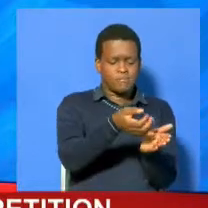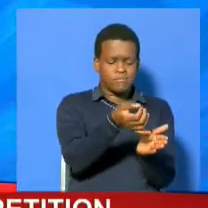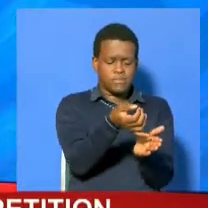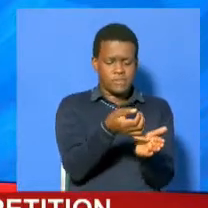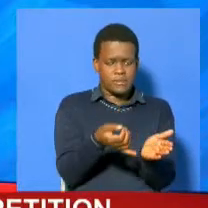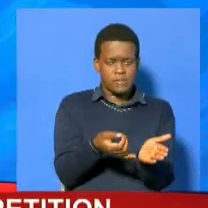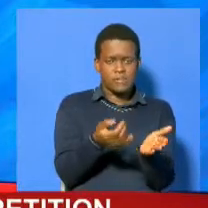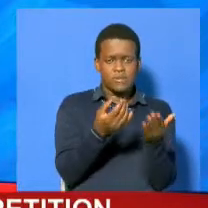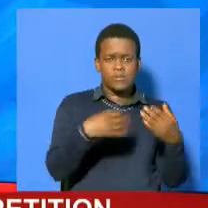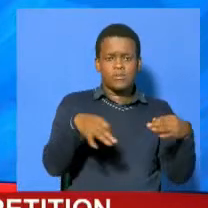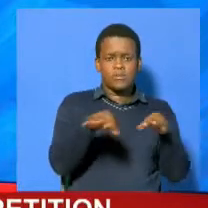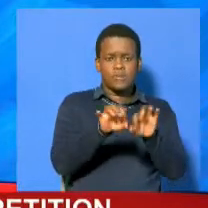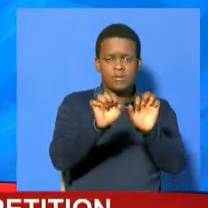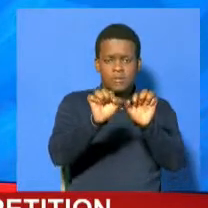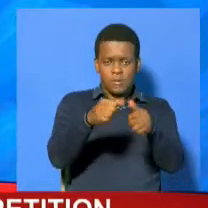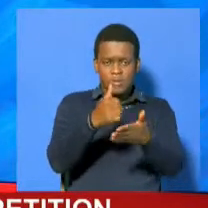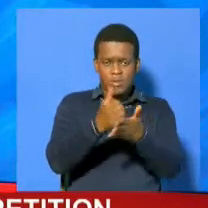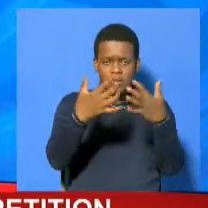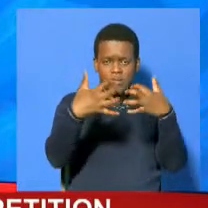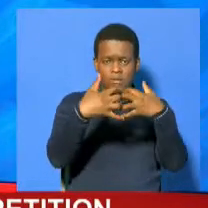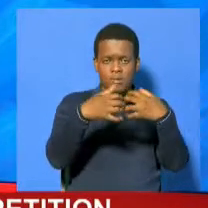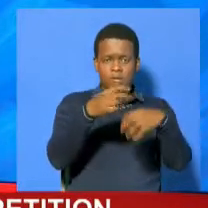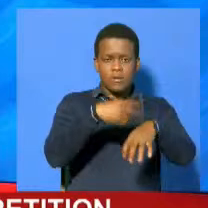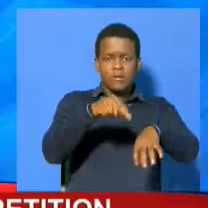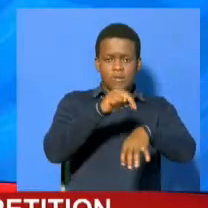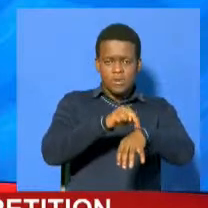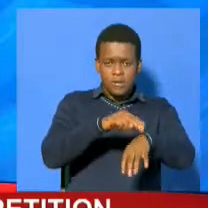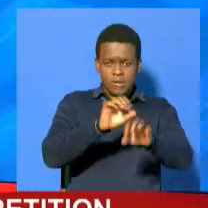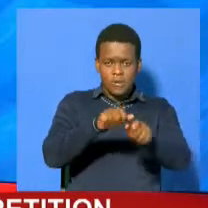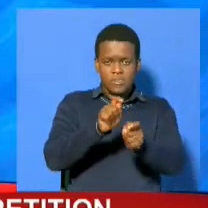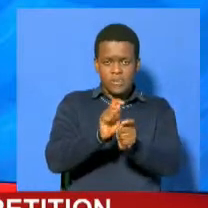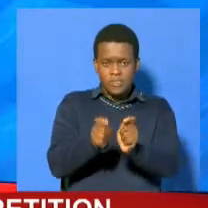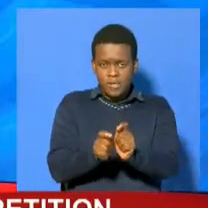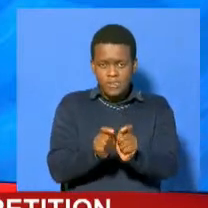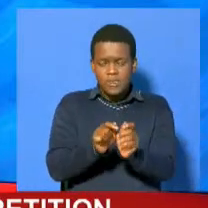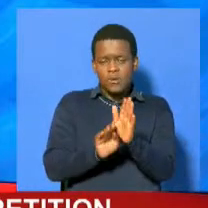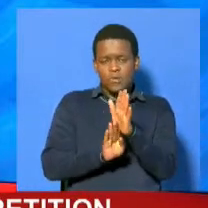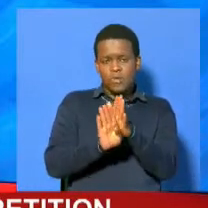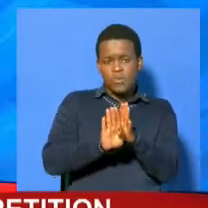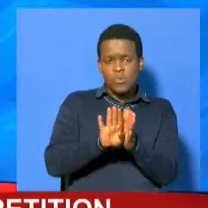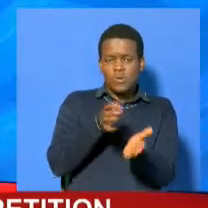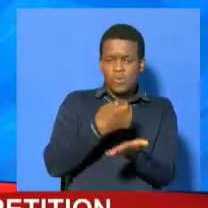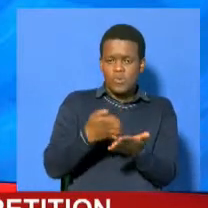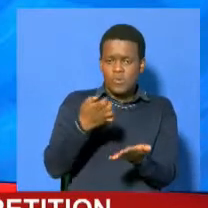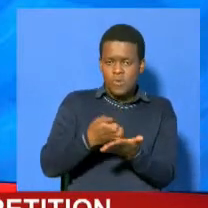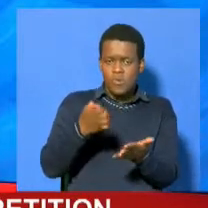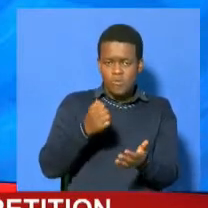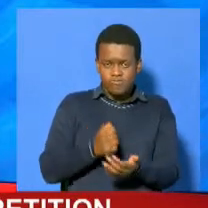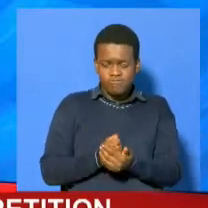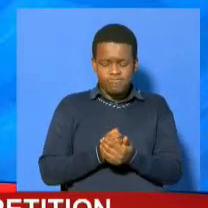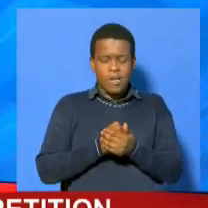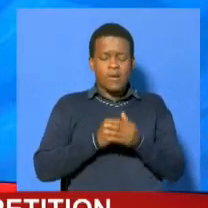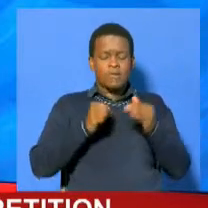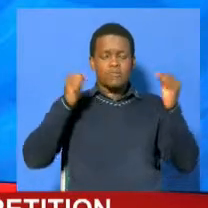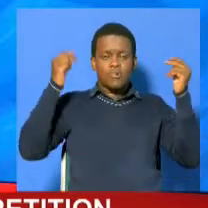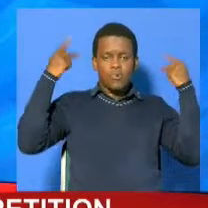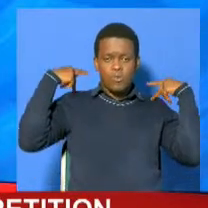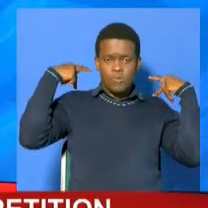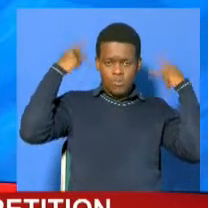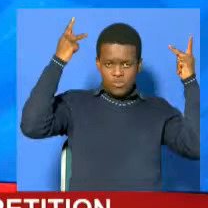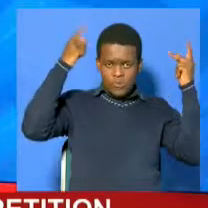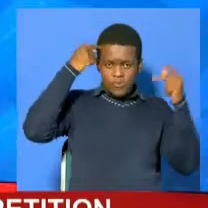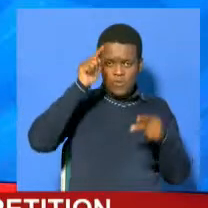the nation, transform lives and grow the economy. This was echoed by the chief of Maage village, Khosi